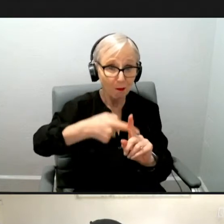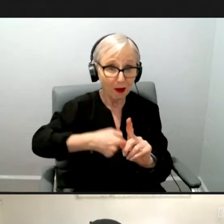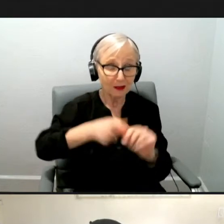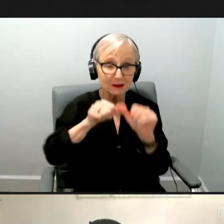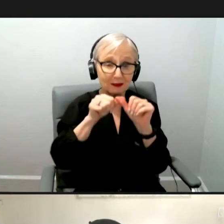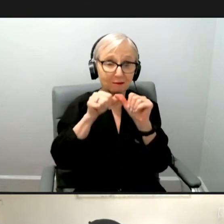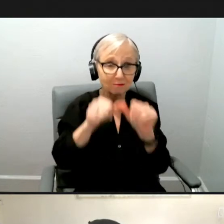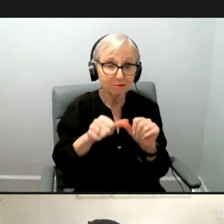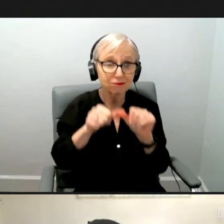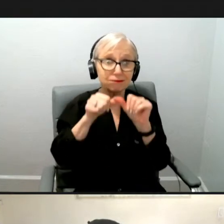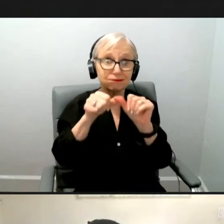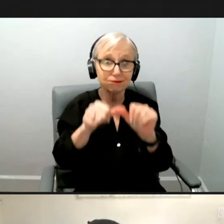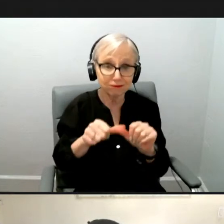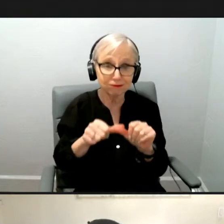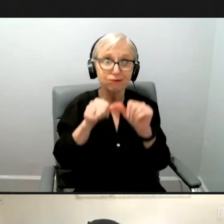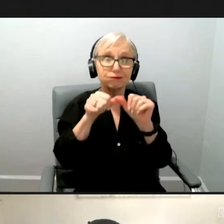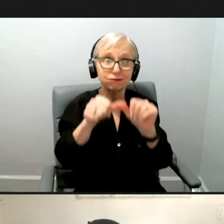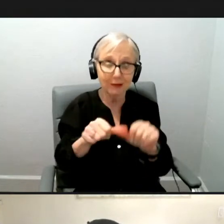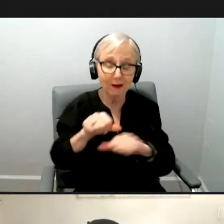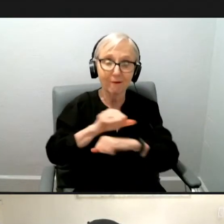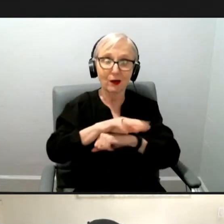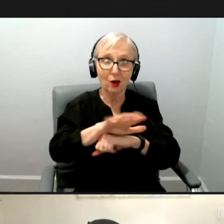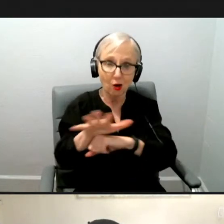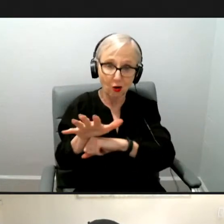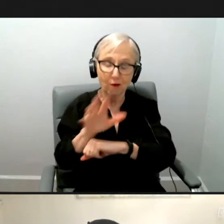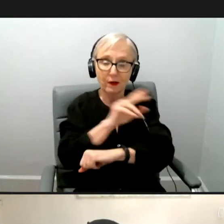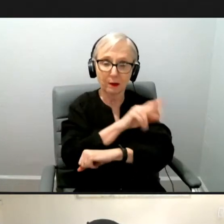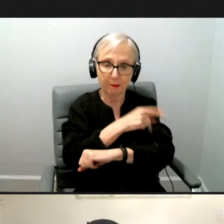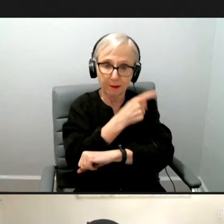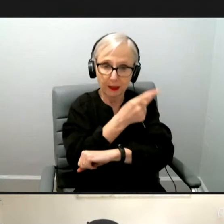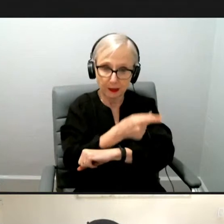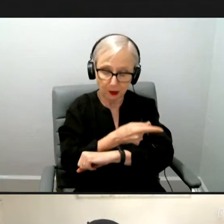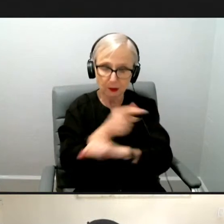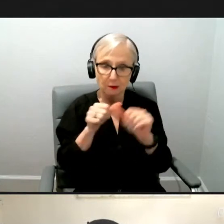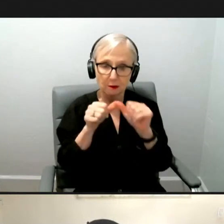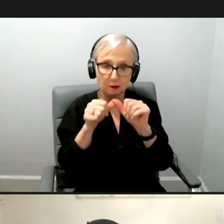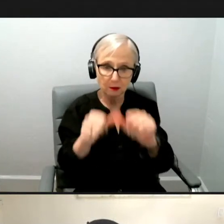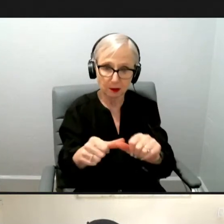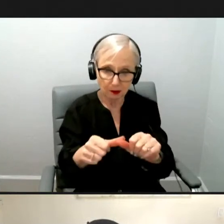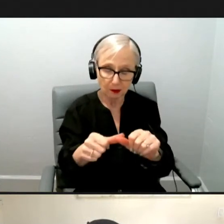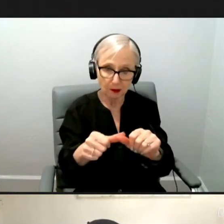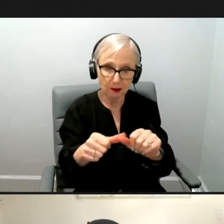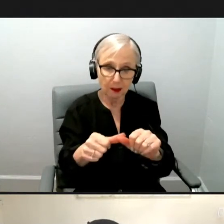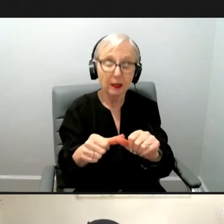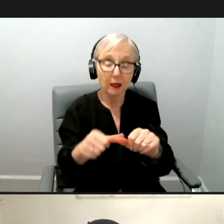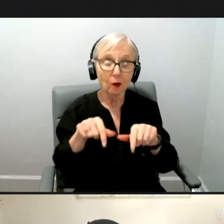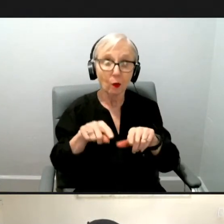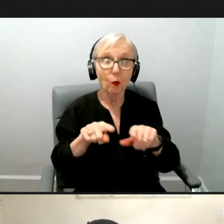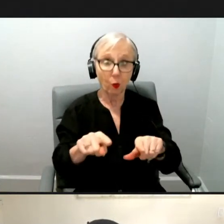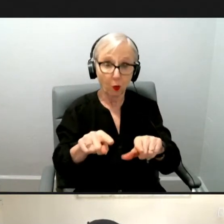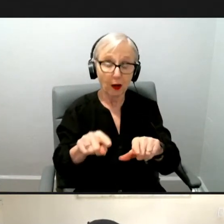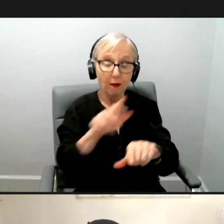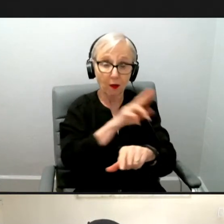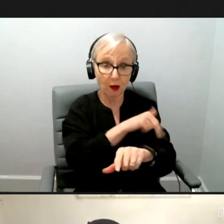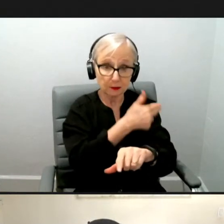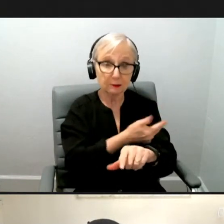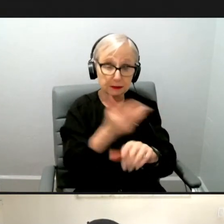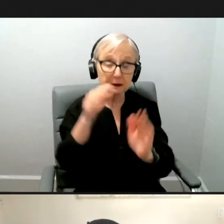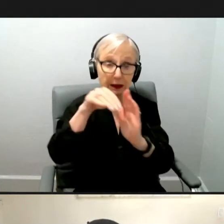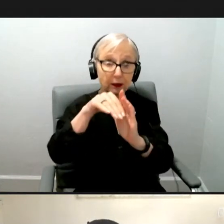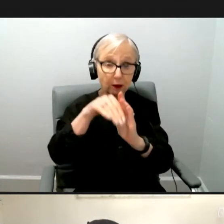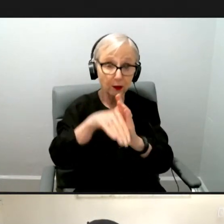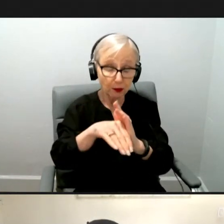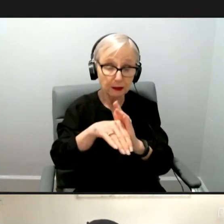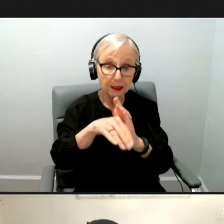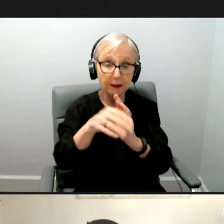constant wave of COVID patients. And while COVID hospitalizations are going down and there is